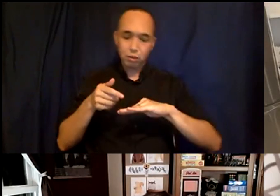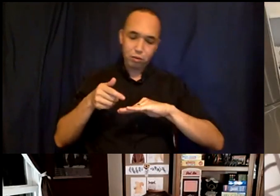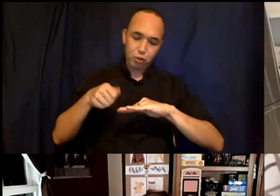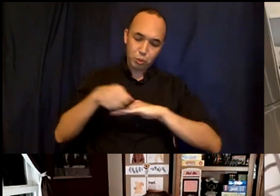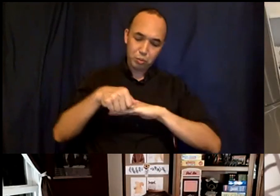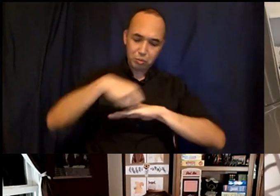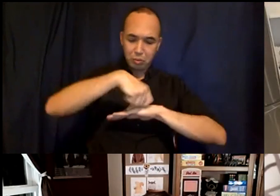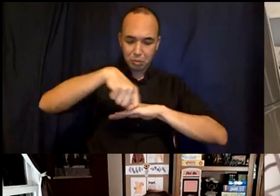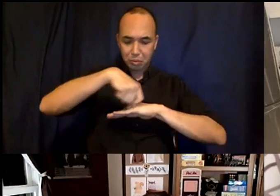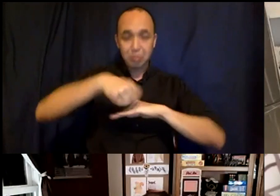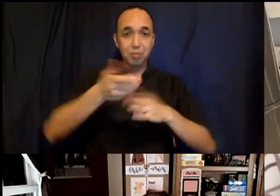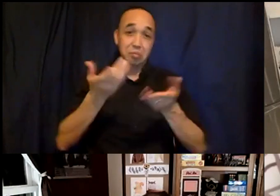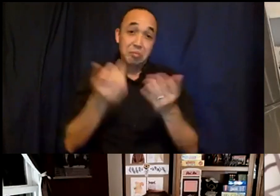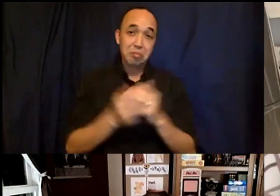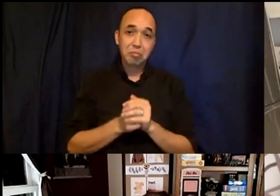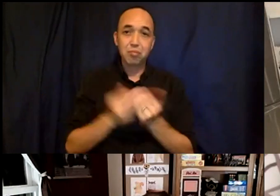can.